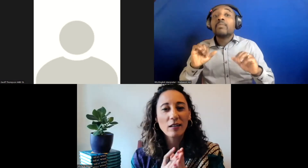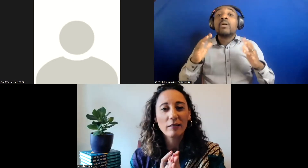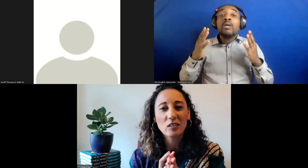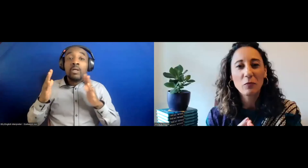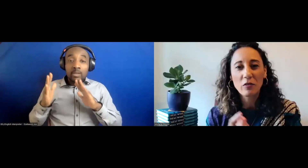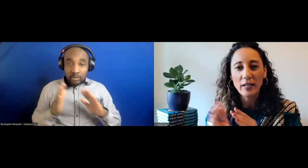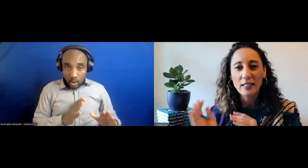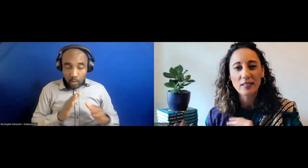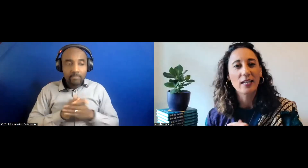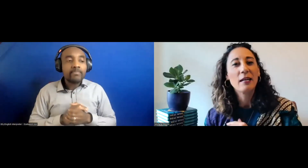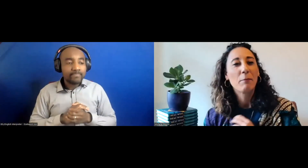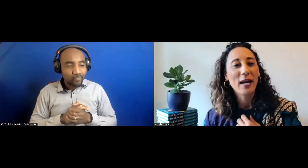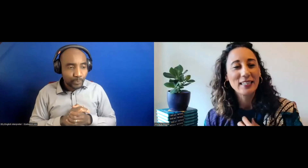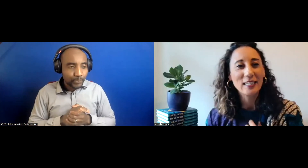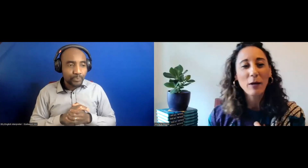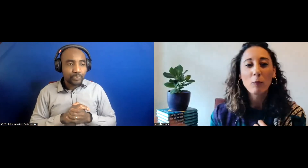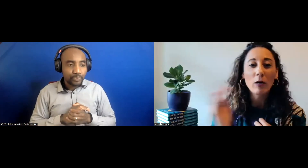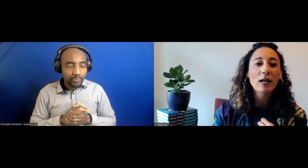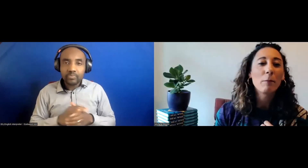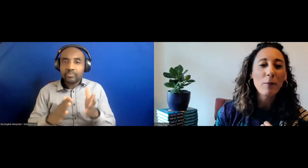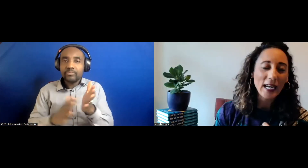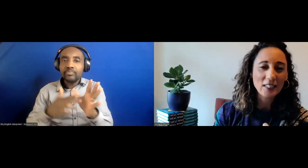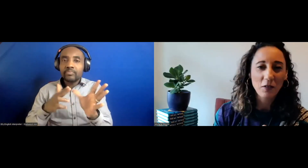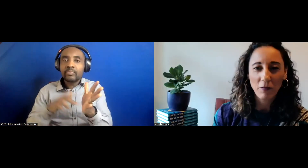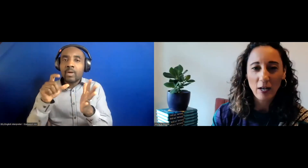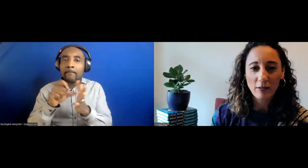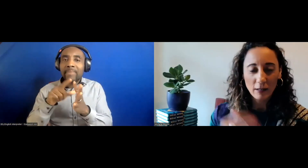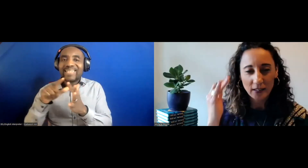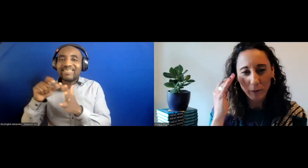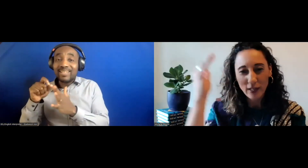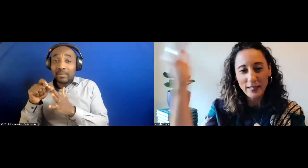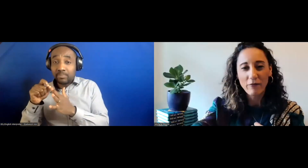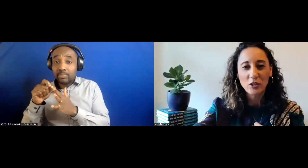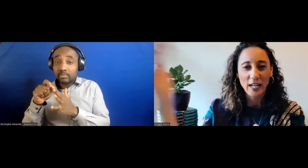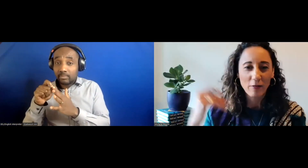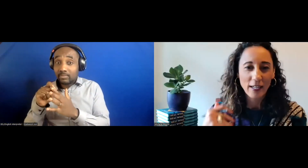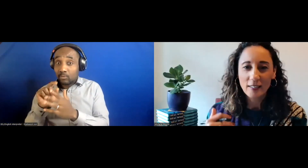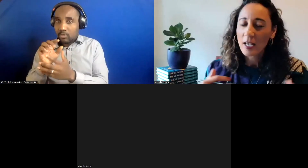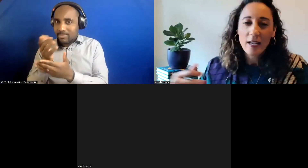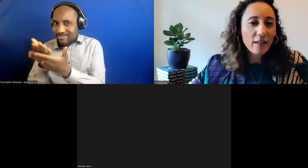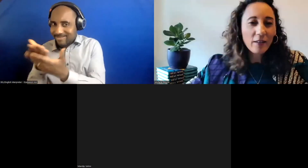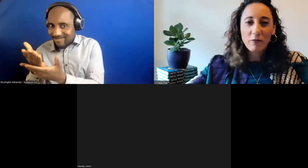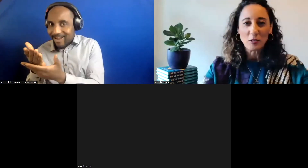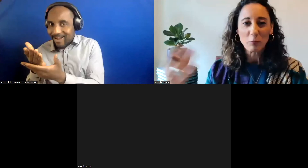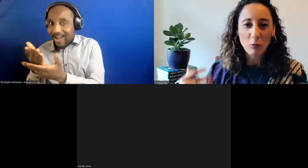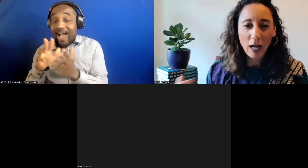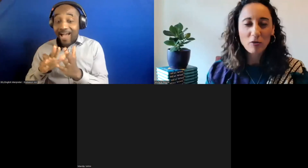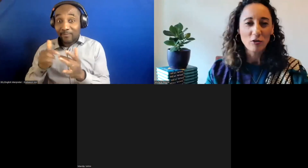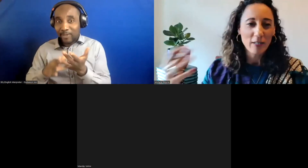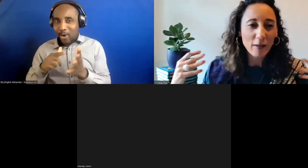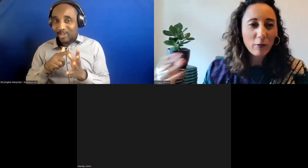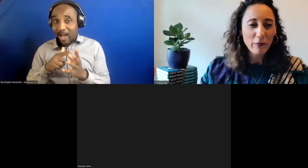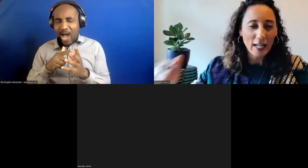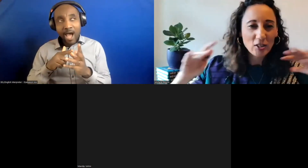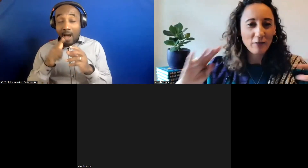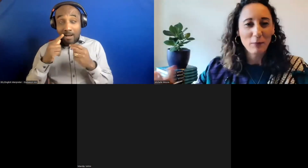are going to move into Mandeep, and we'll come back to Fiona, because I'm putting that vision out there, because the visions will come true now